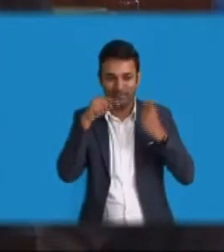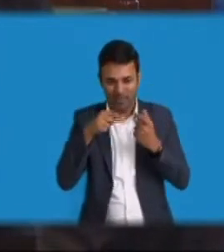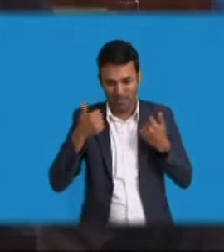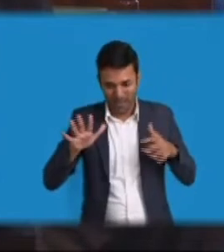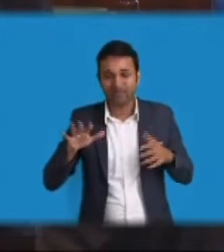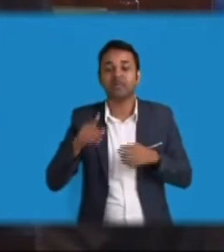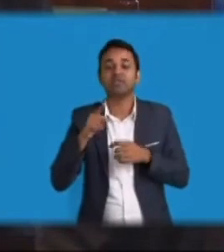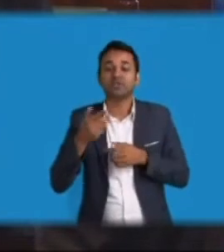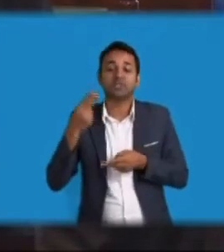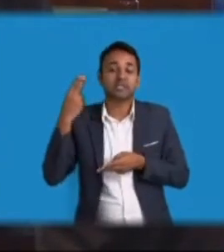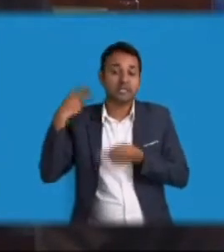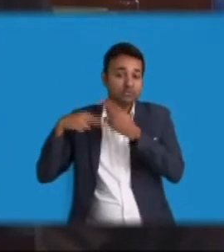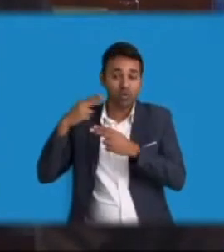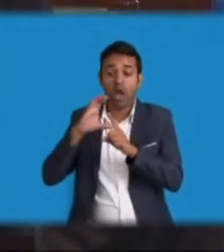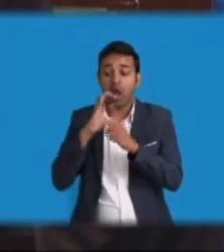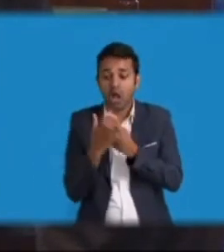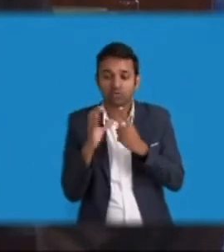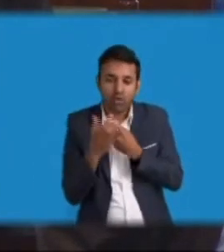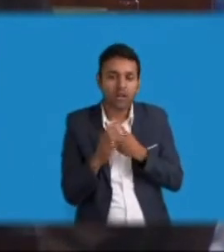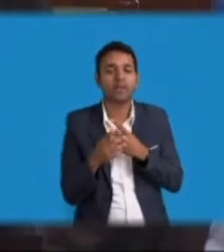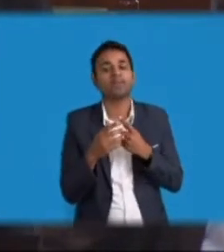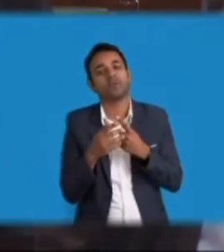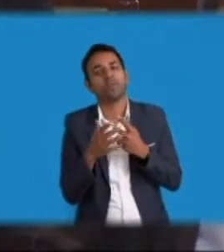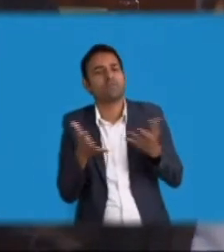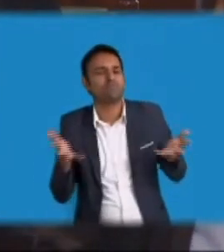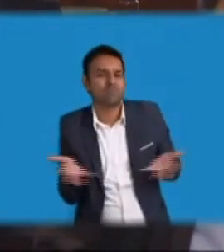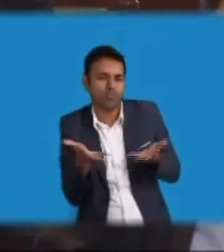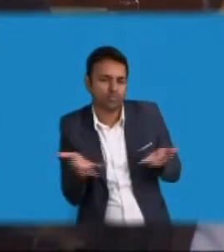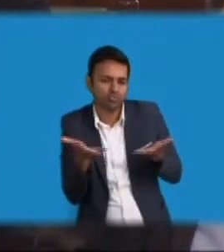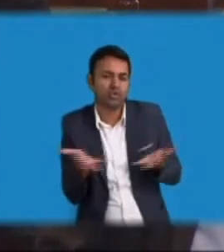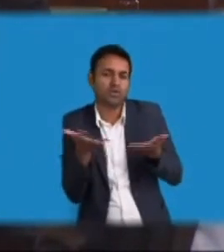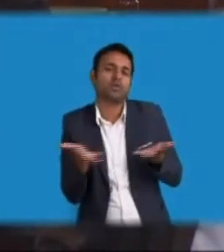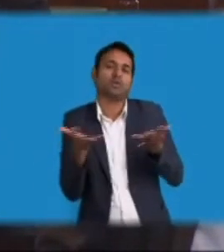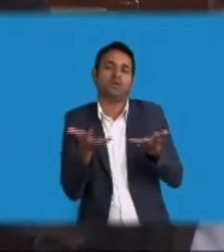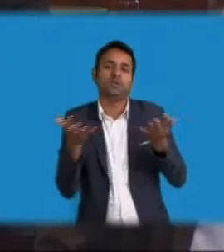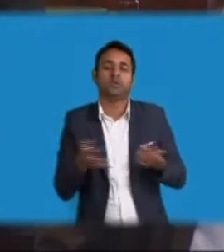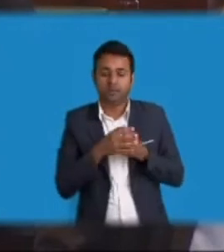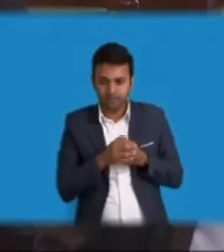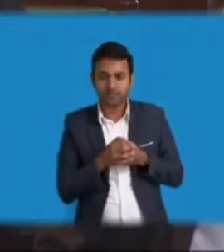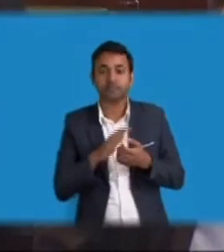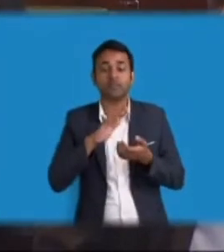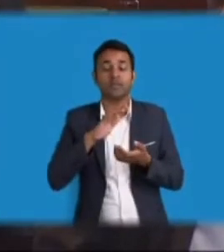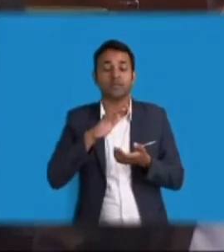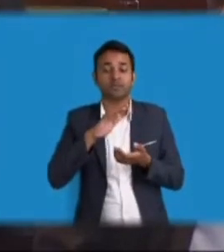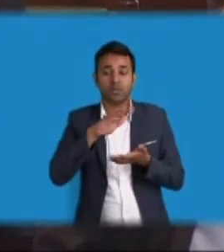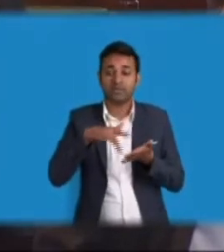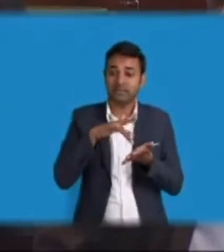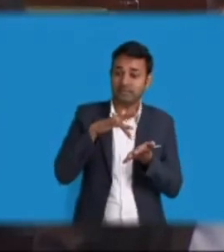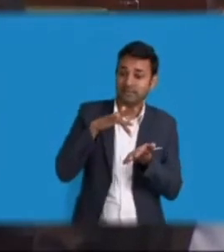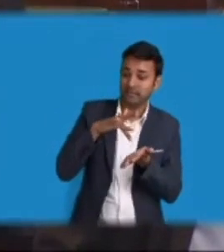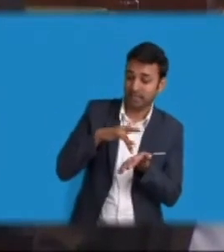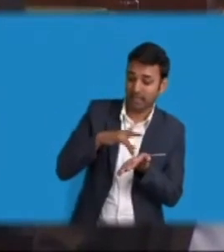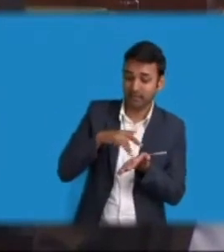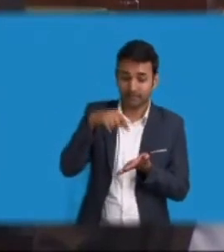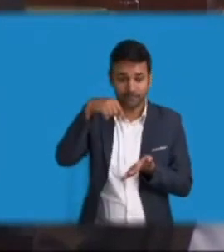cultural promotion through municipal councils. Madam Speaker, centers will again mark 14th 2017 as a